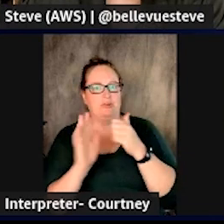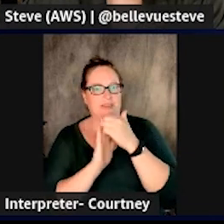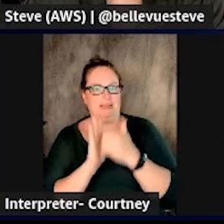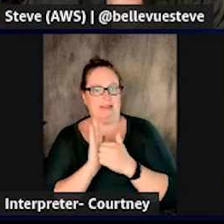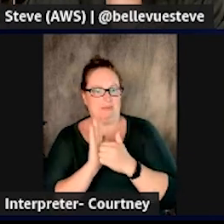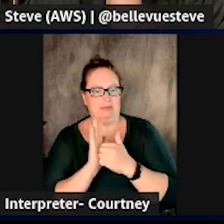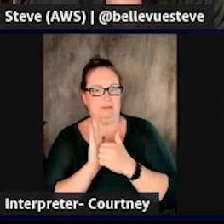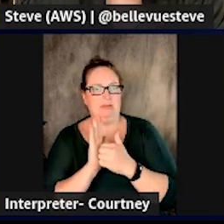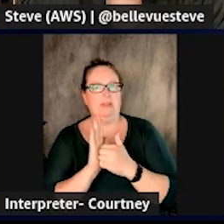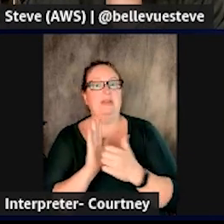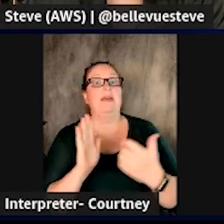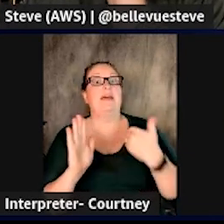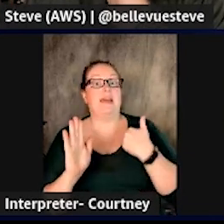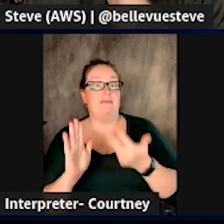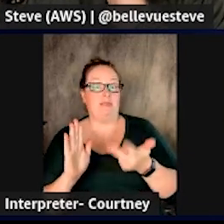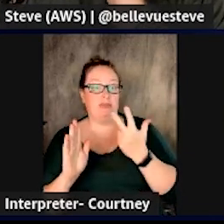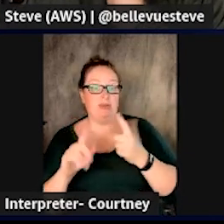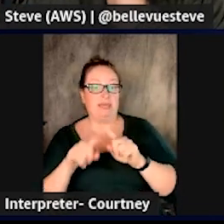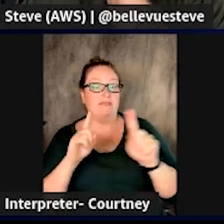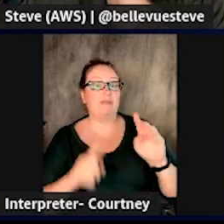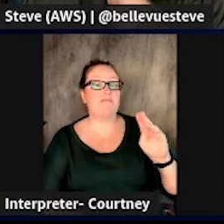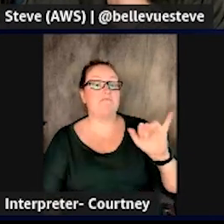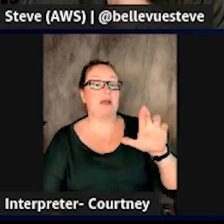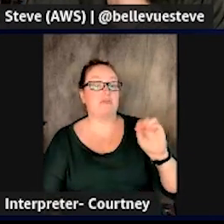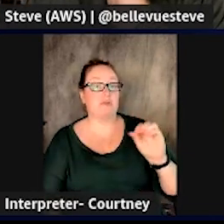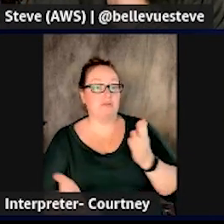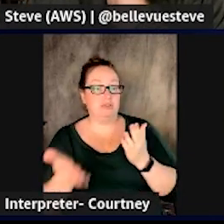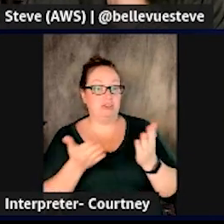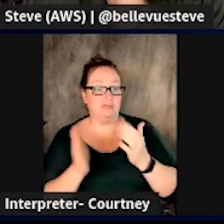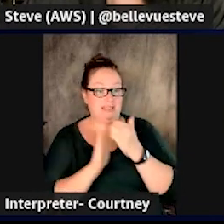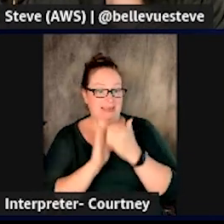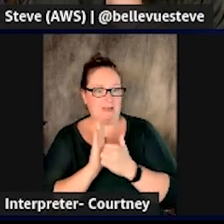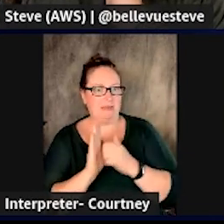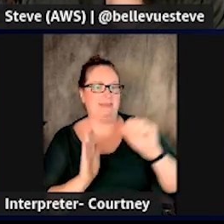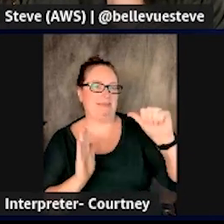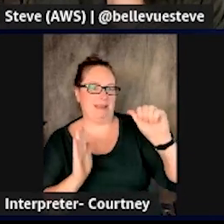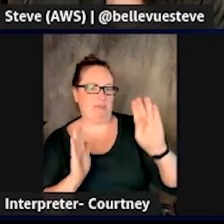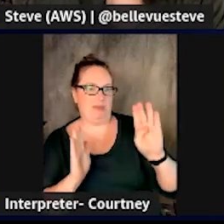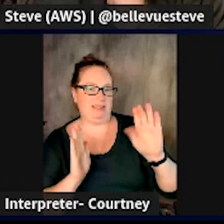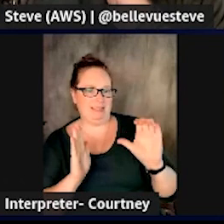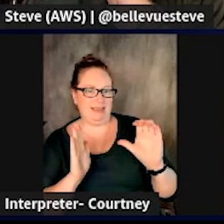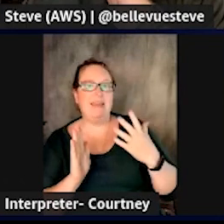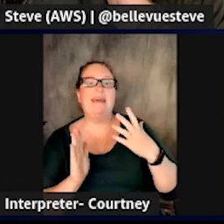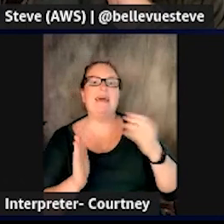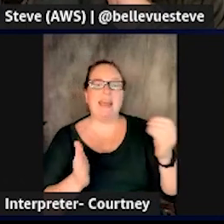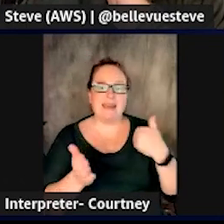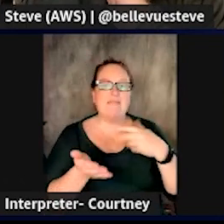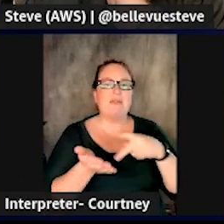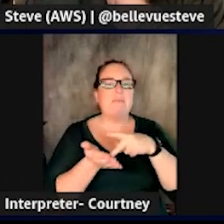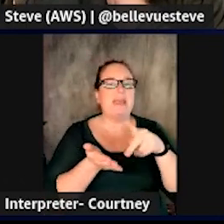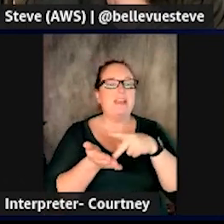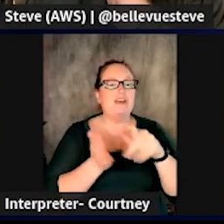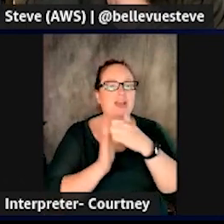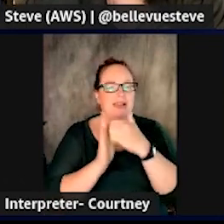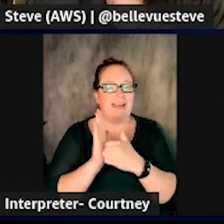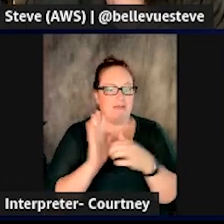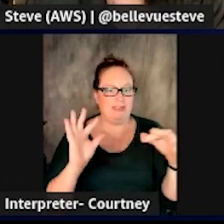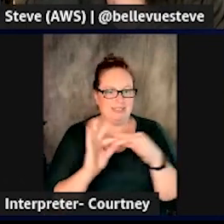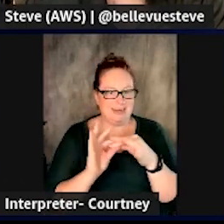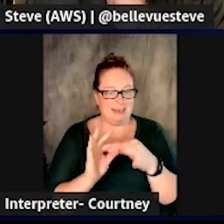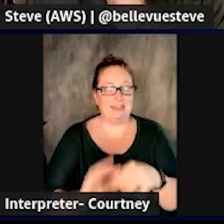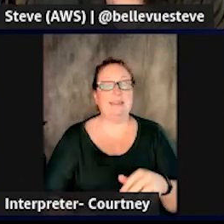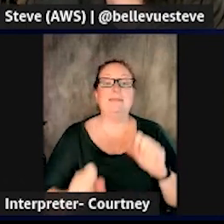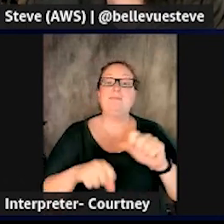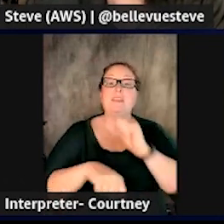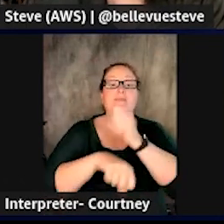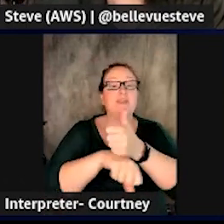have 3 different microservice accounts, A, B, and C, and I have a payer account that's linked. I can go to the configuration details